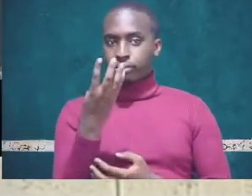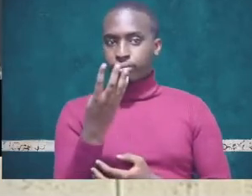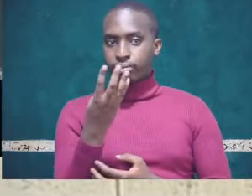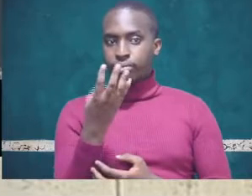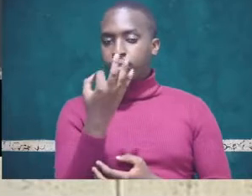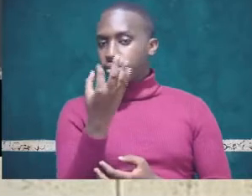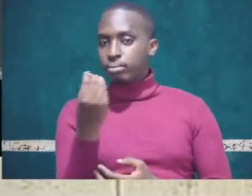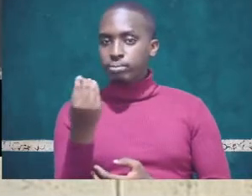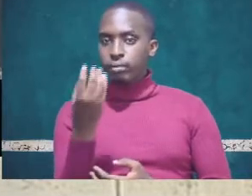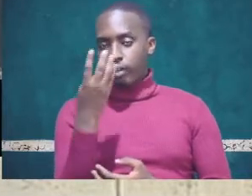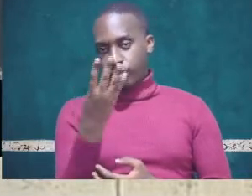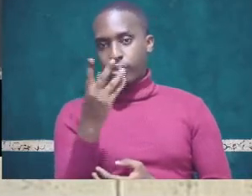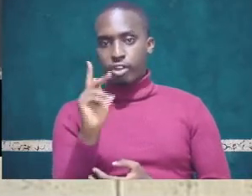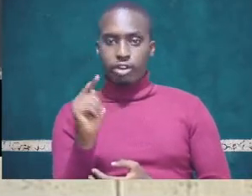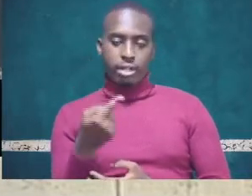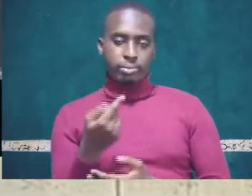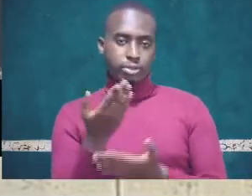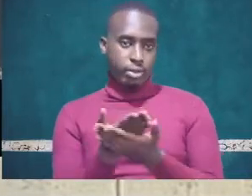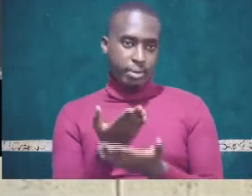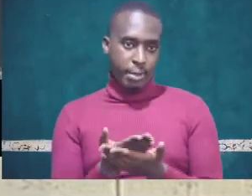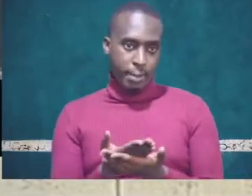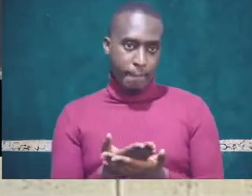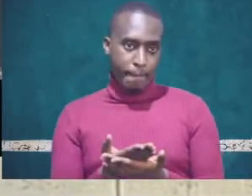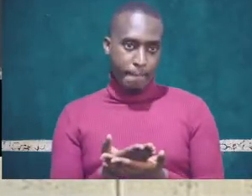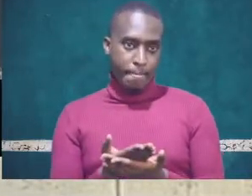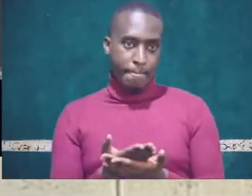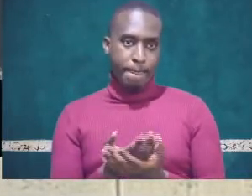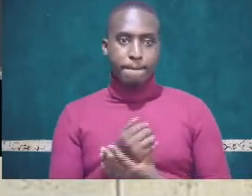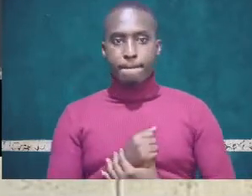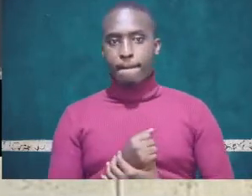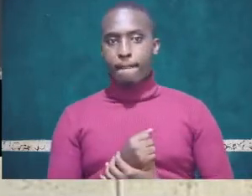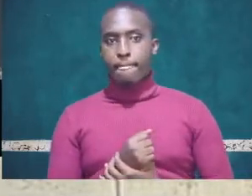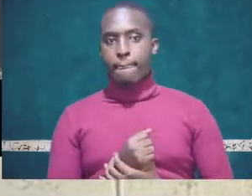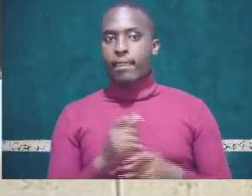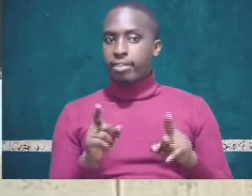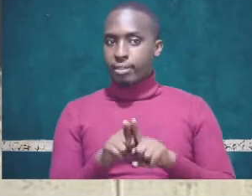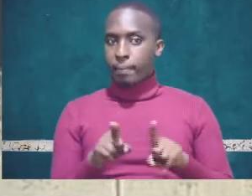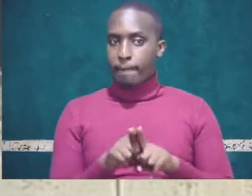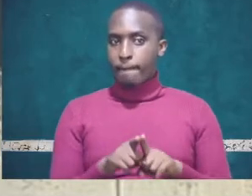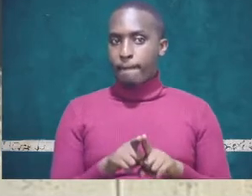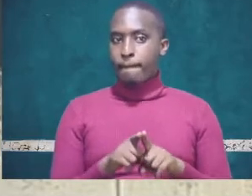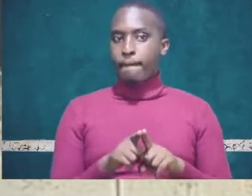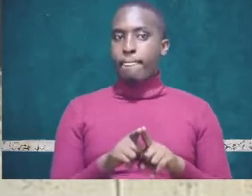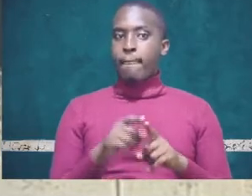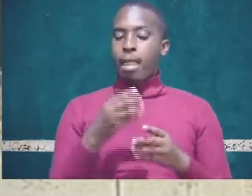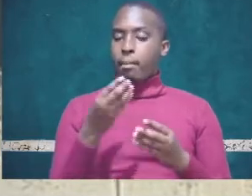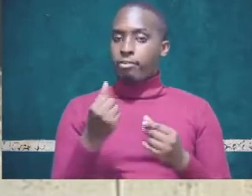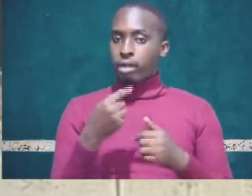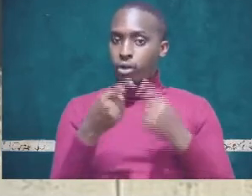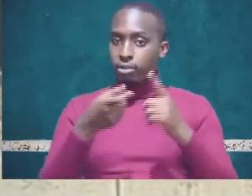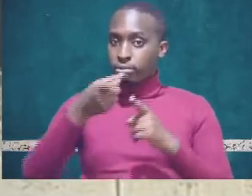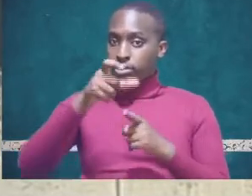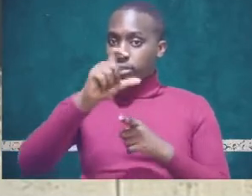400 units of the commodity that were bought. As the price keeps on increasing,